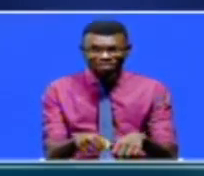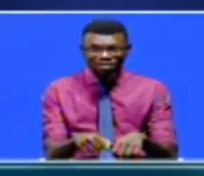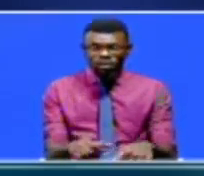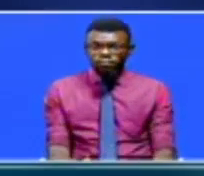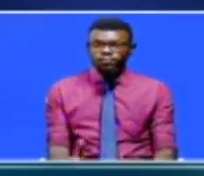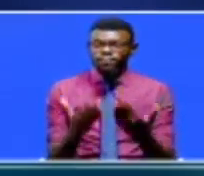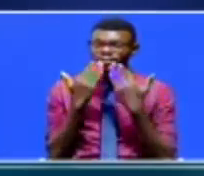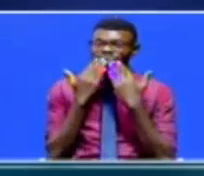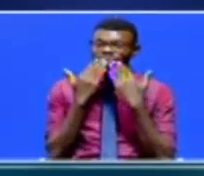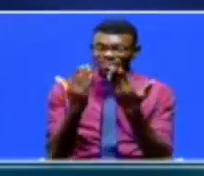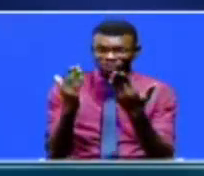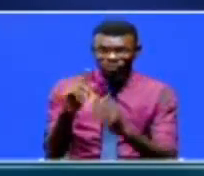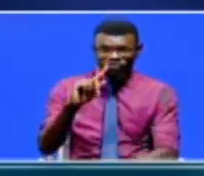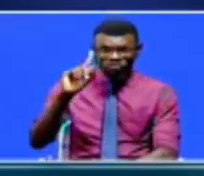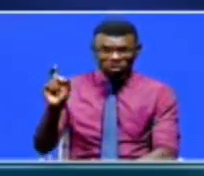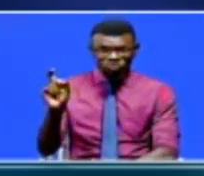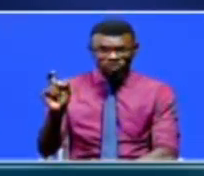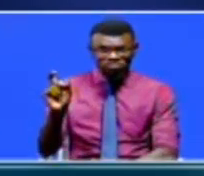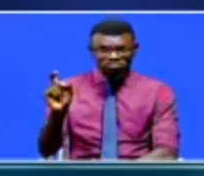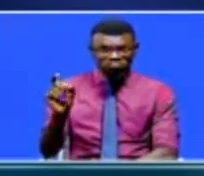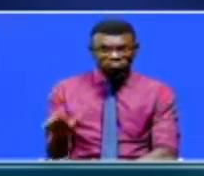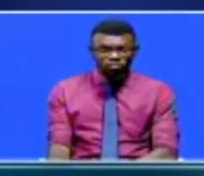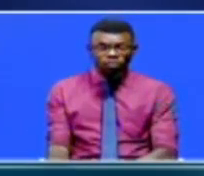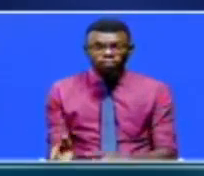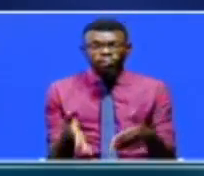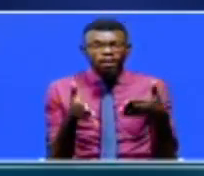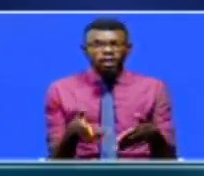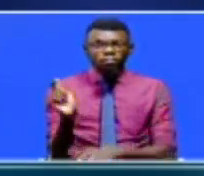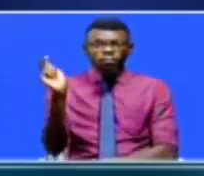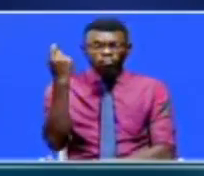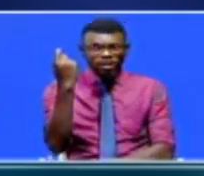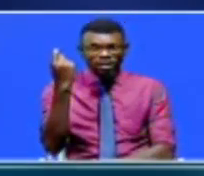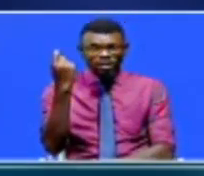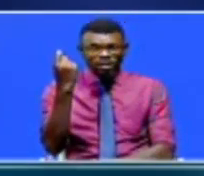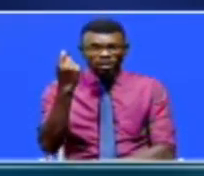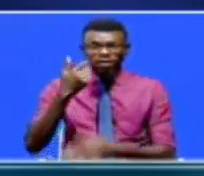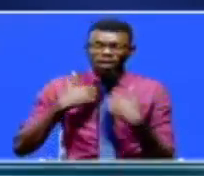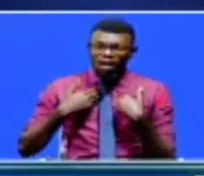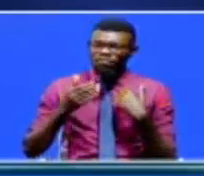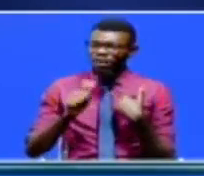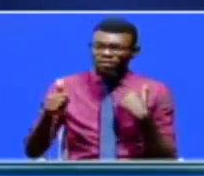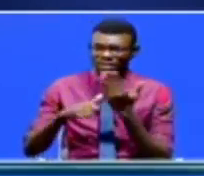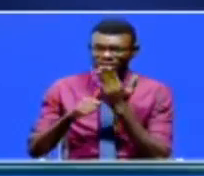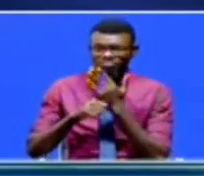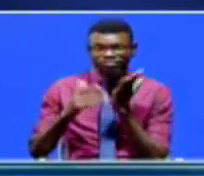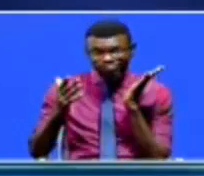Thank you for that question. Kenya currently uses a test called the polymerase chain